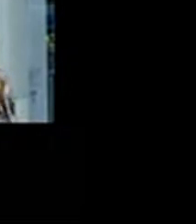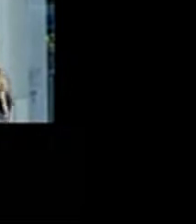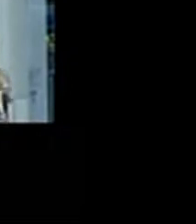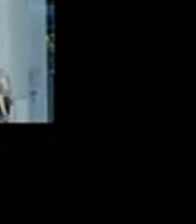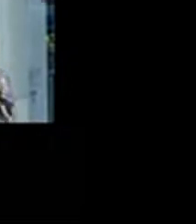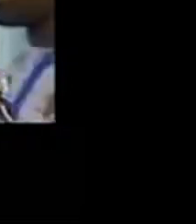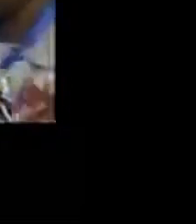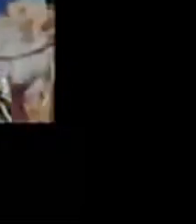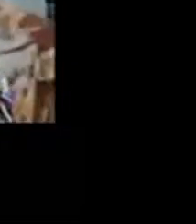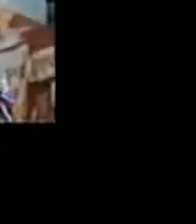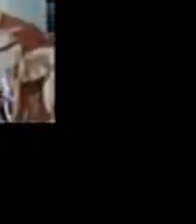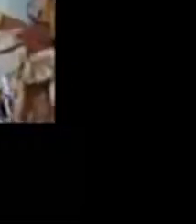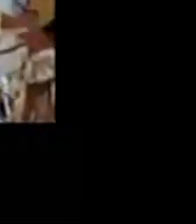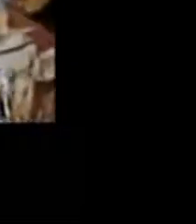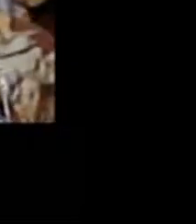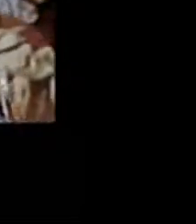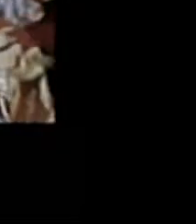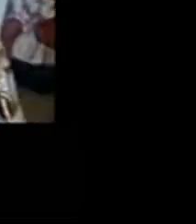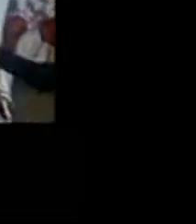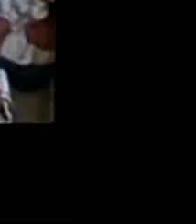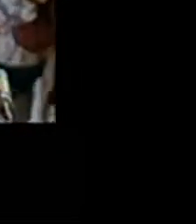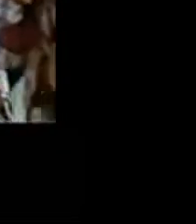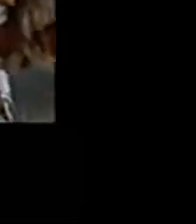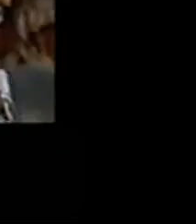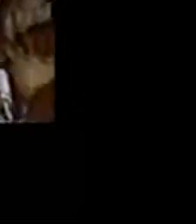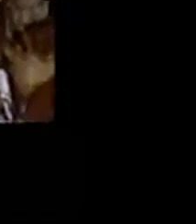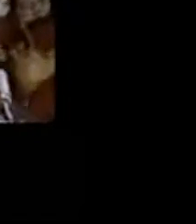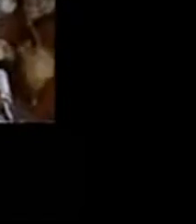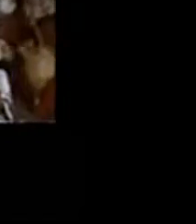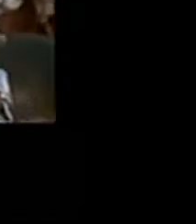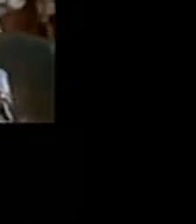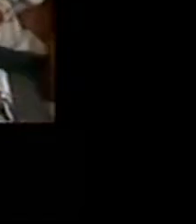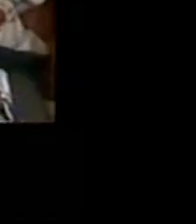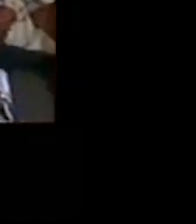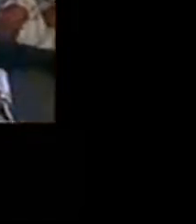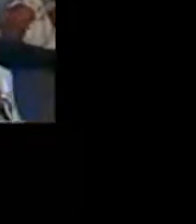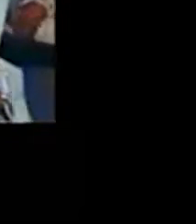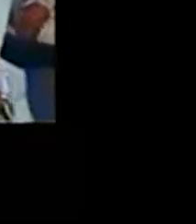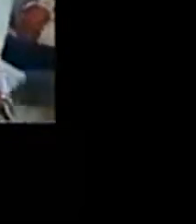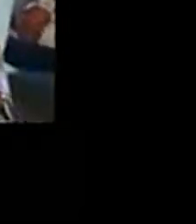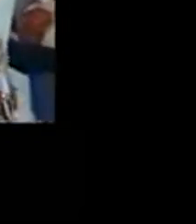Nigeria Reverend Father Joseph opelma